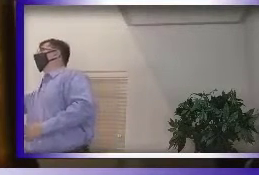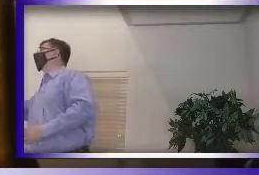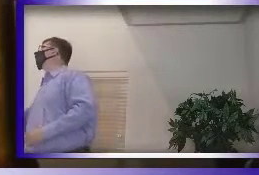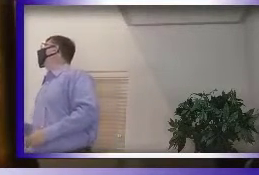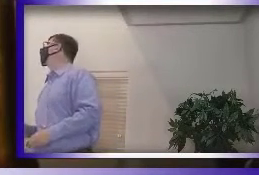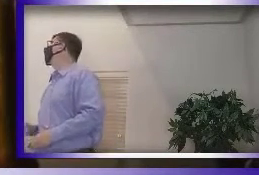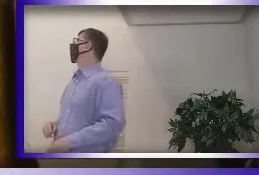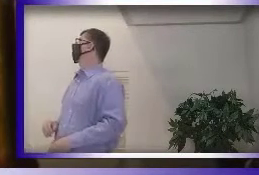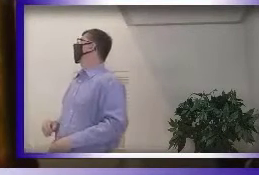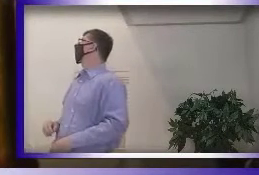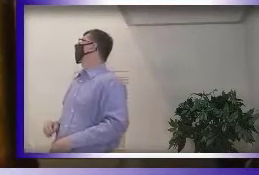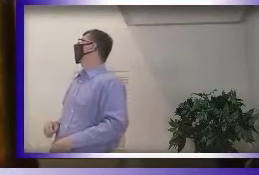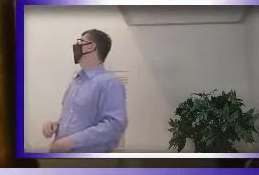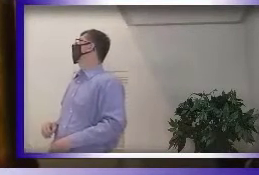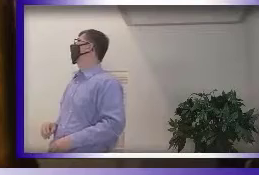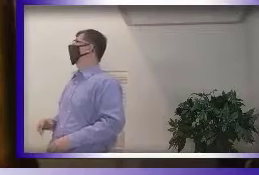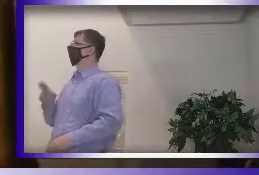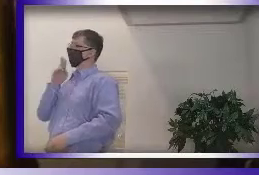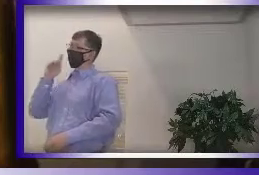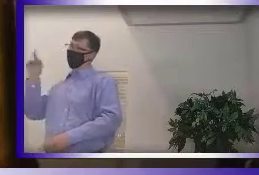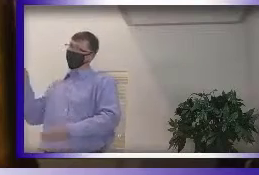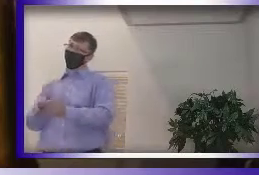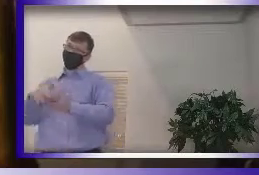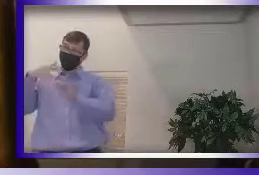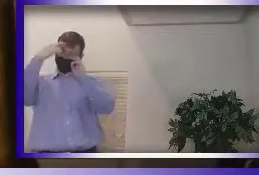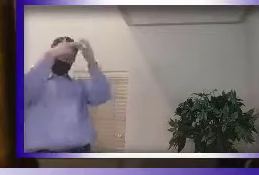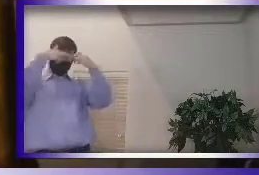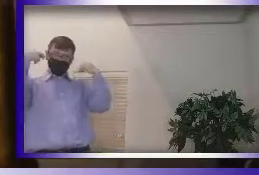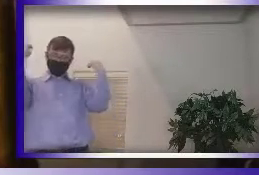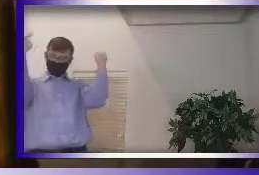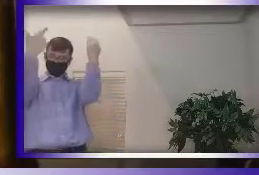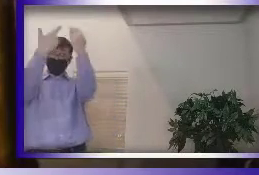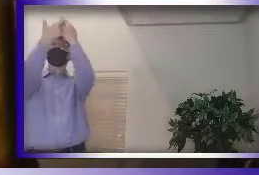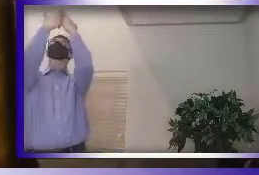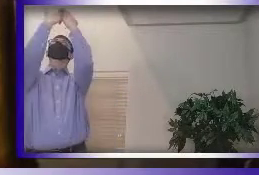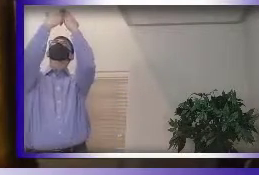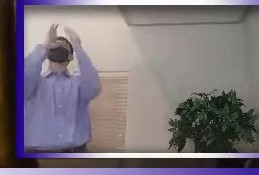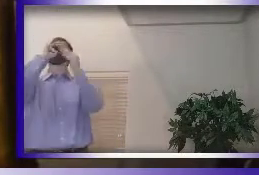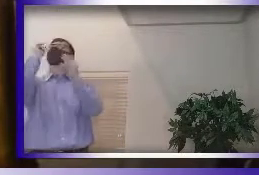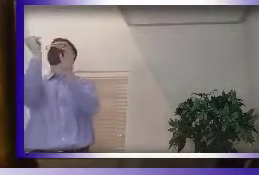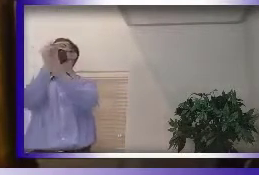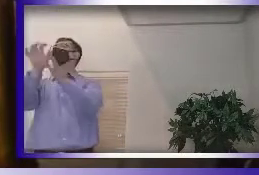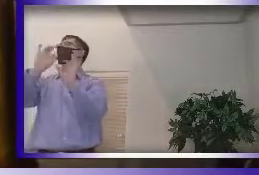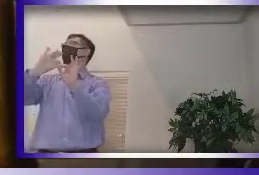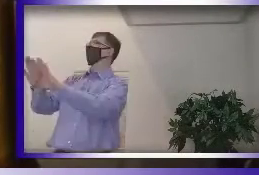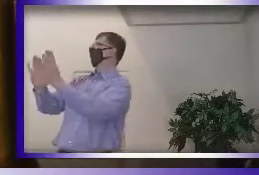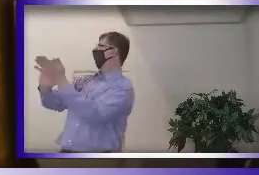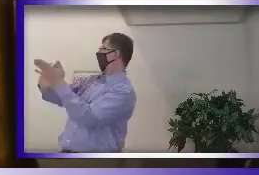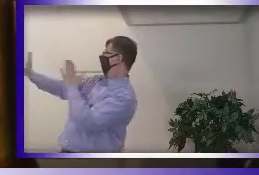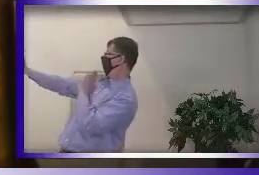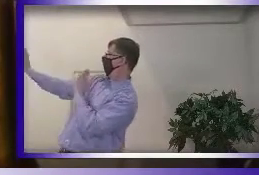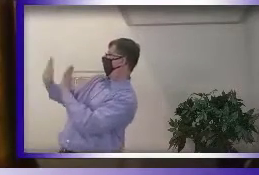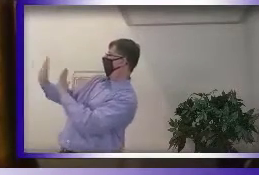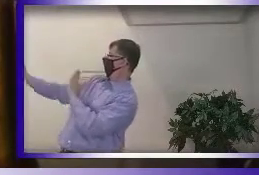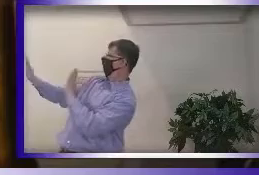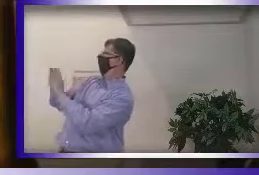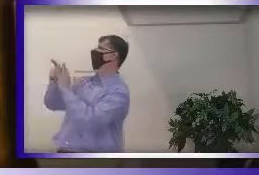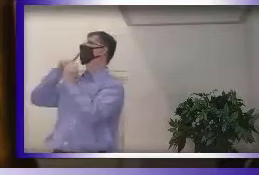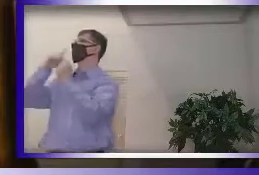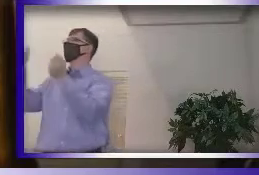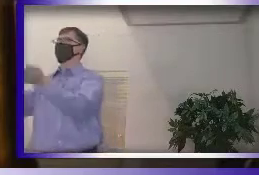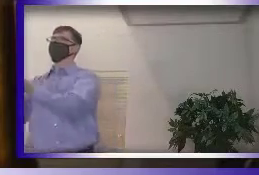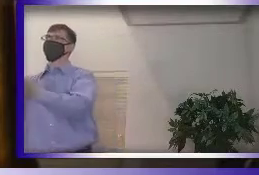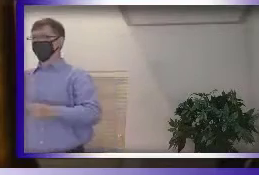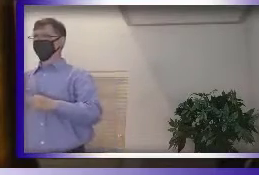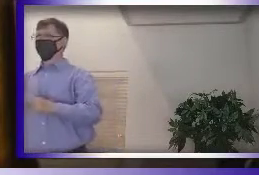what it represents. We start giving credit to the symbol as opposed to